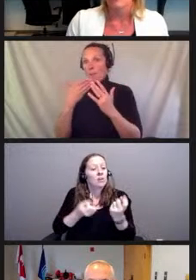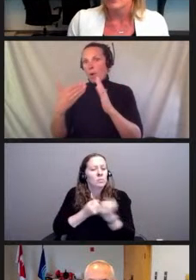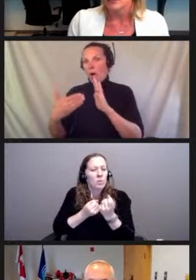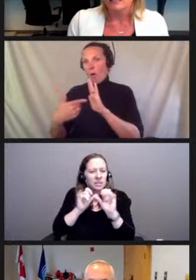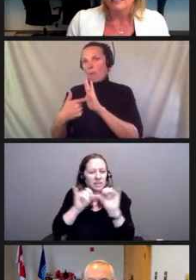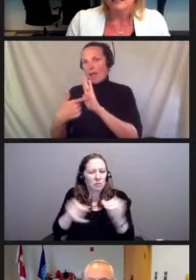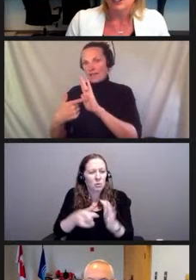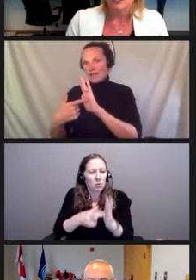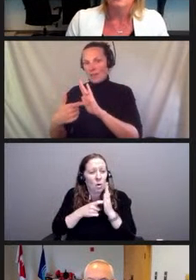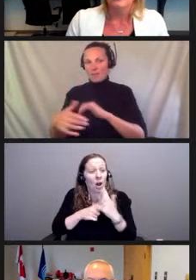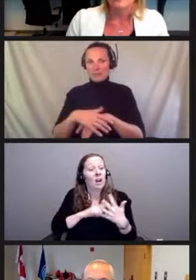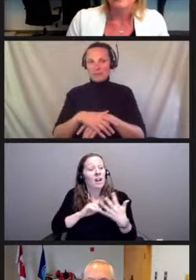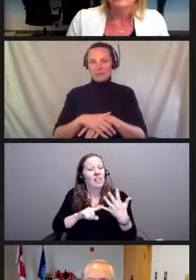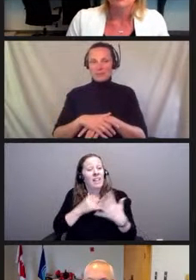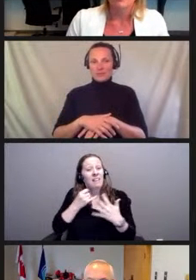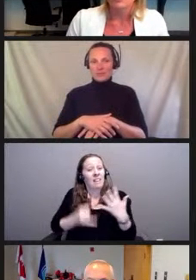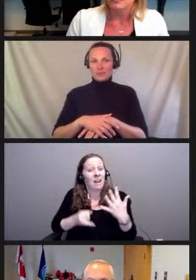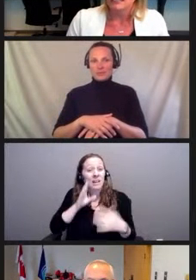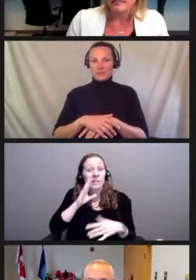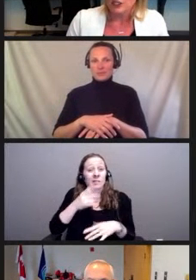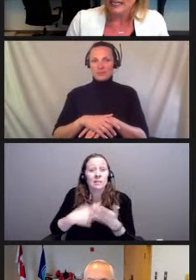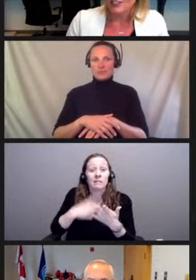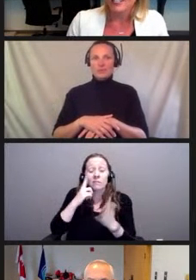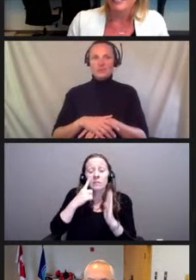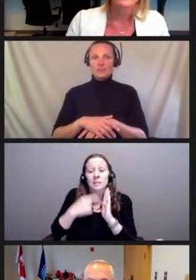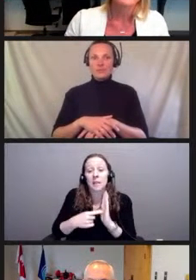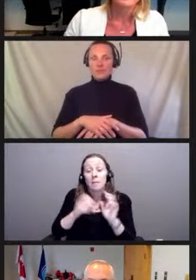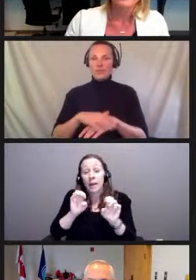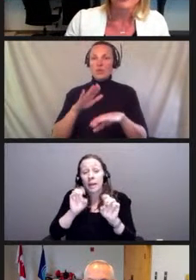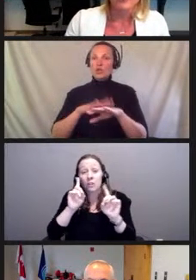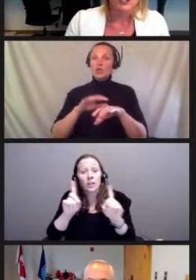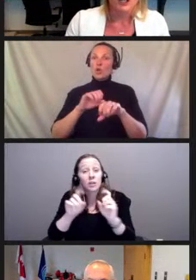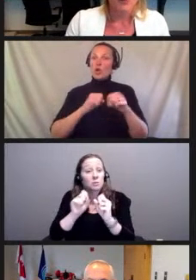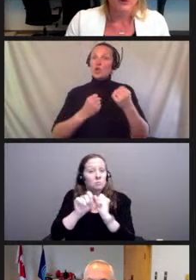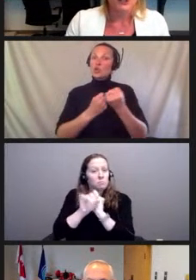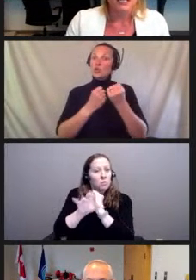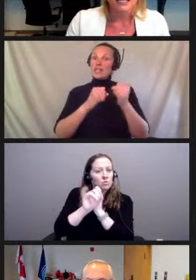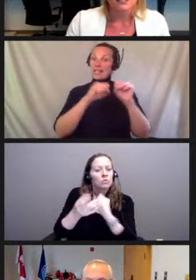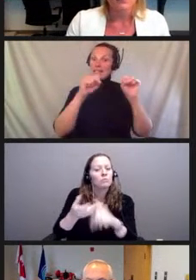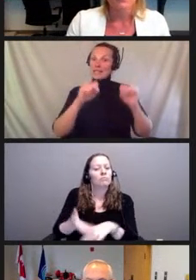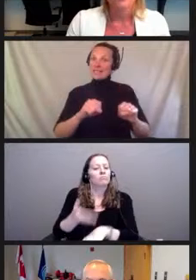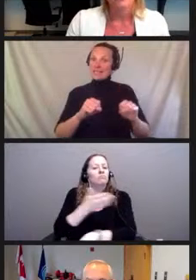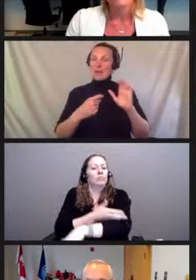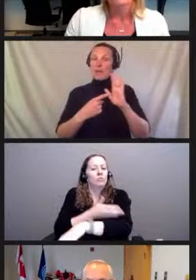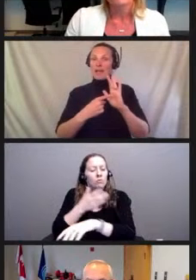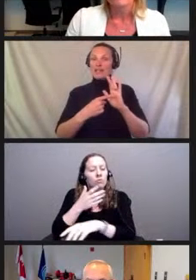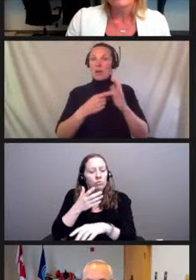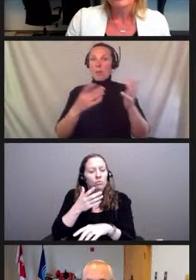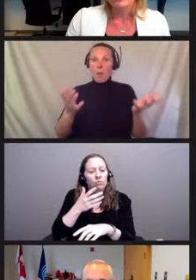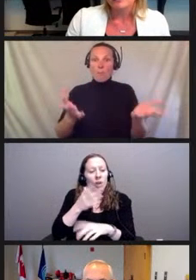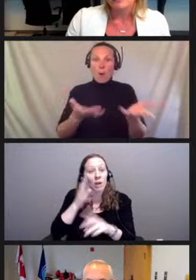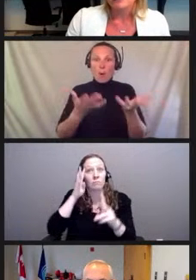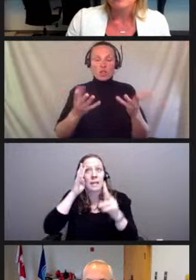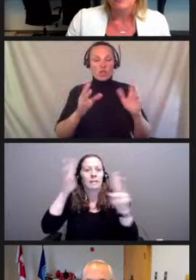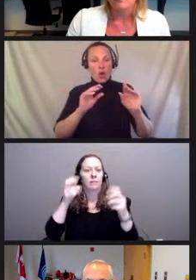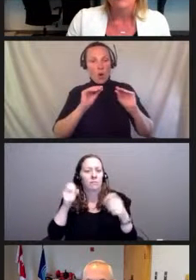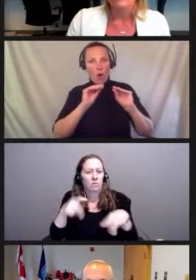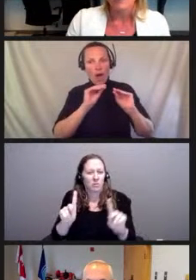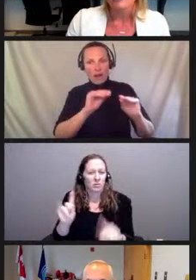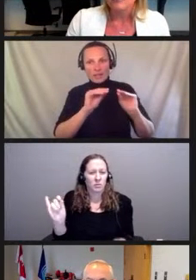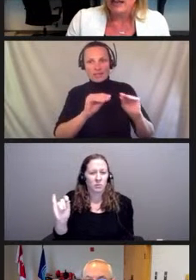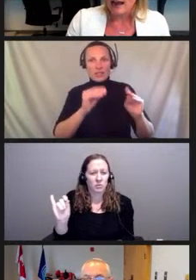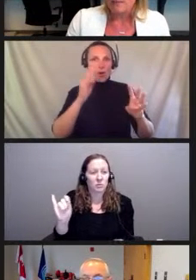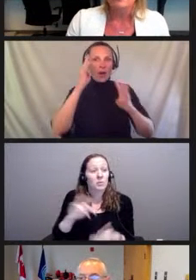on opportunities such as enhanced promotion and education and innovation opportunities. So each need,